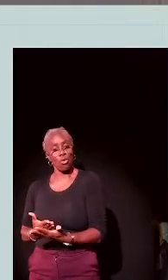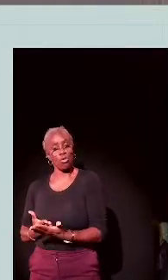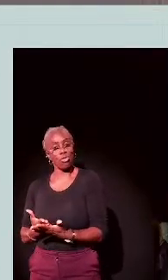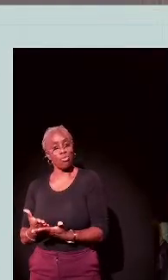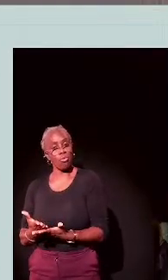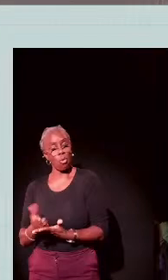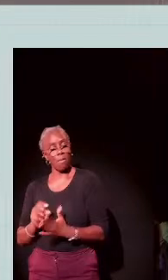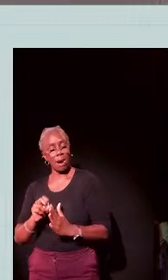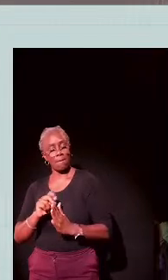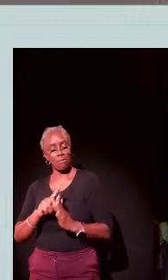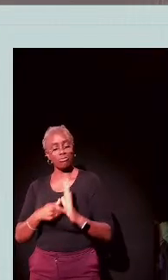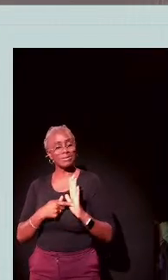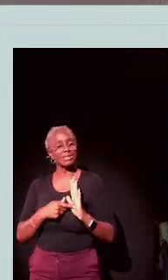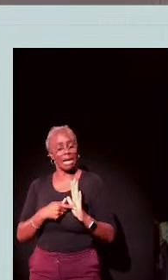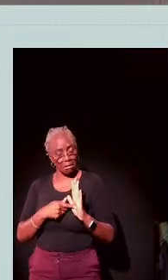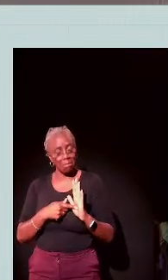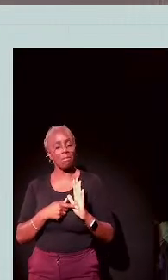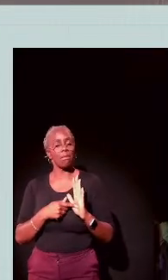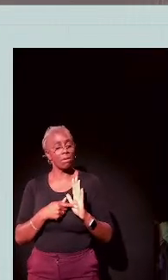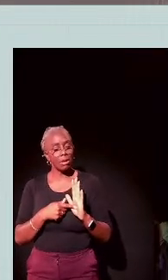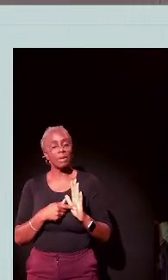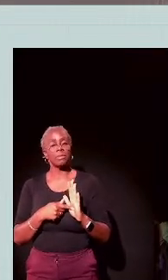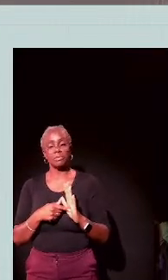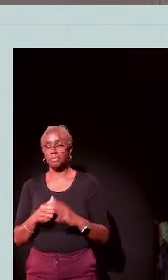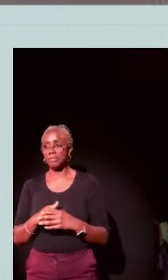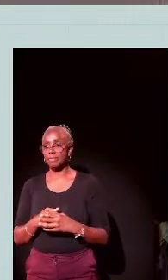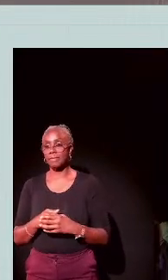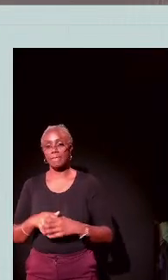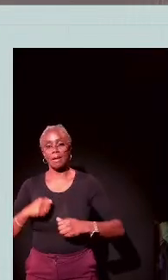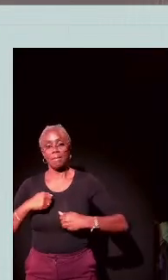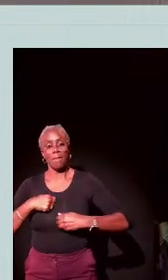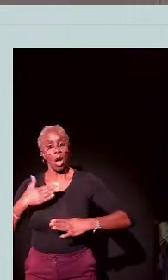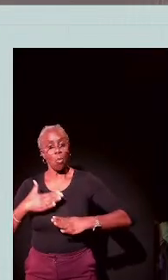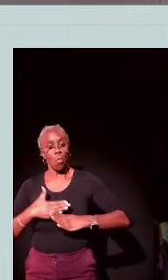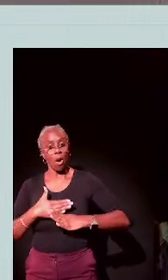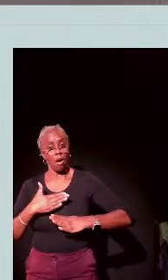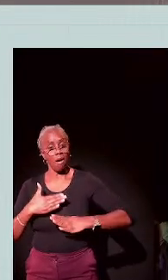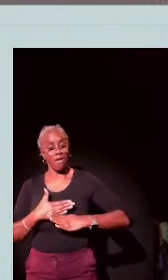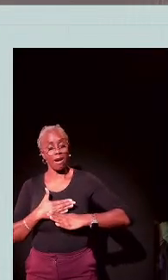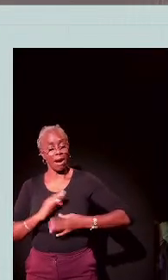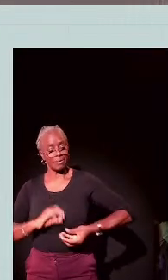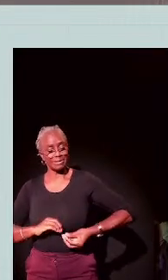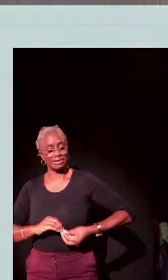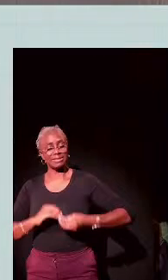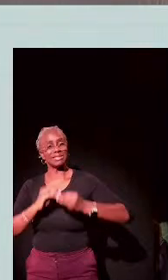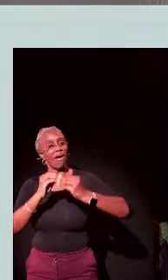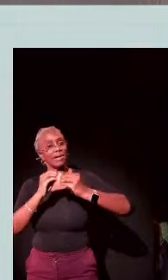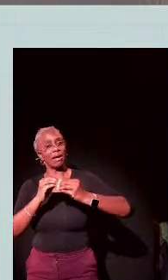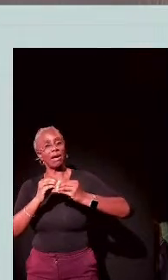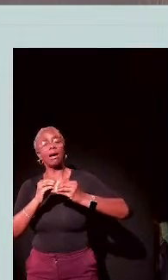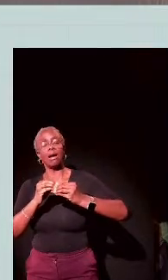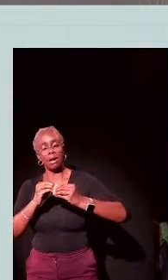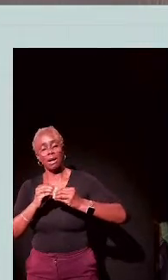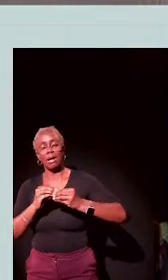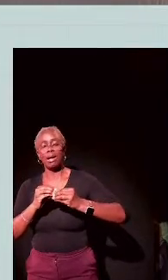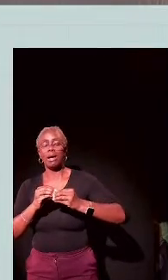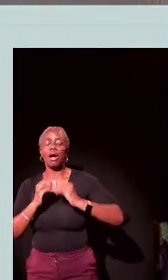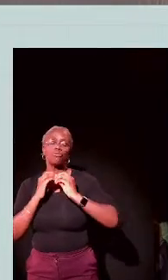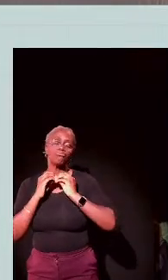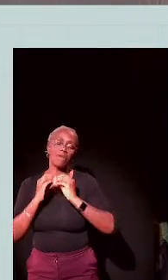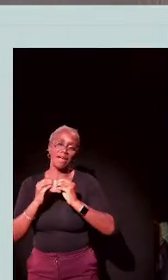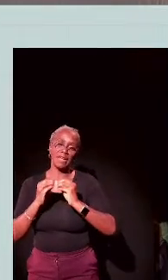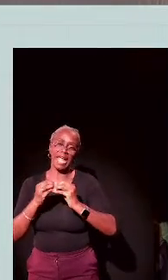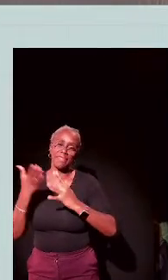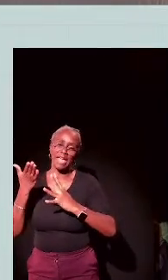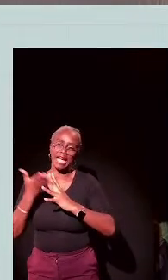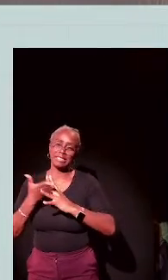that I found that my work as a designer, I find it to be the most gratifying when it's somewhere in the intersection of